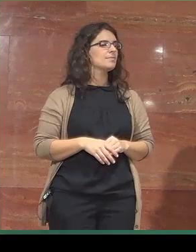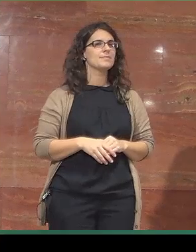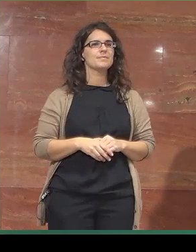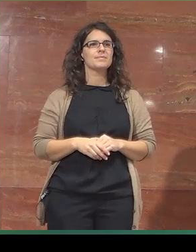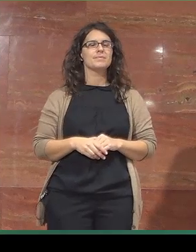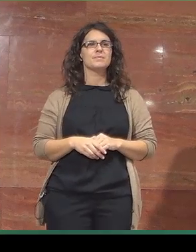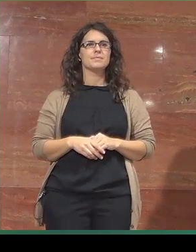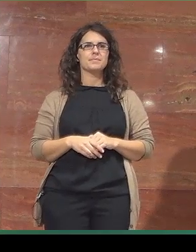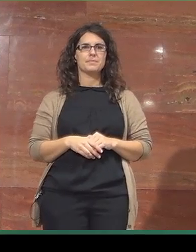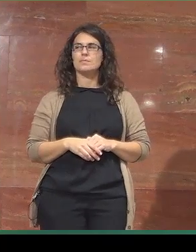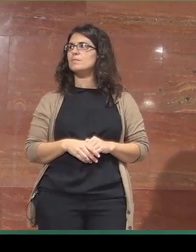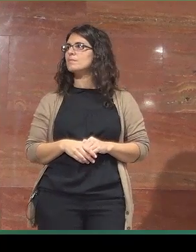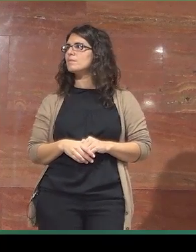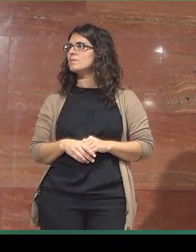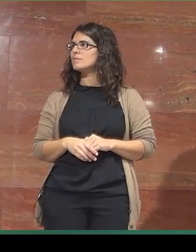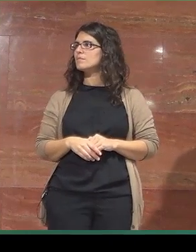Thank you very much.